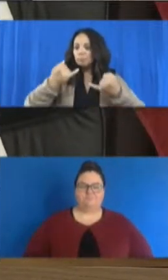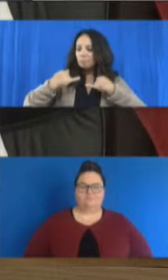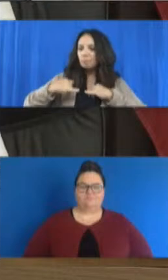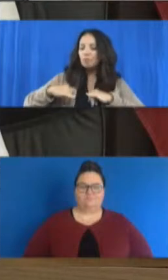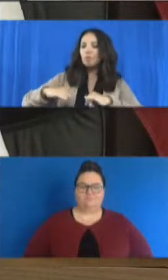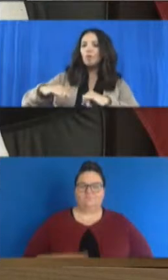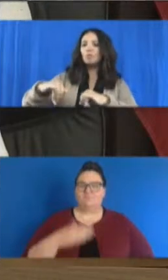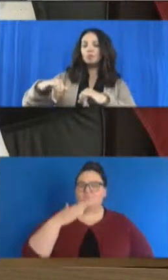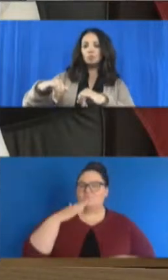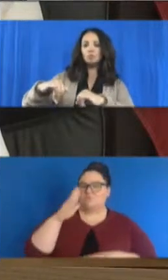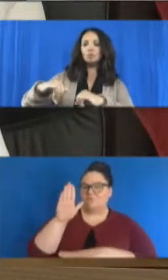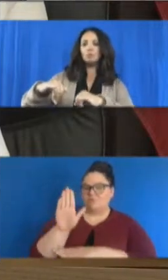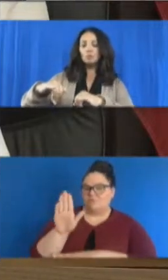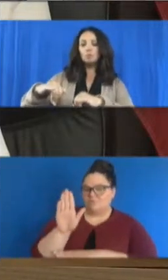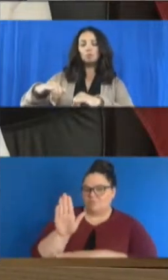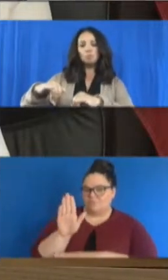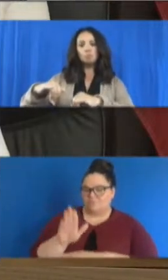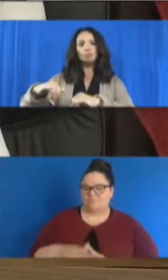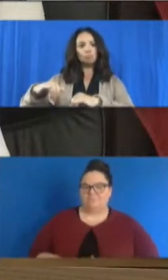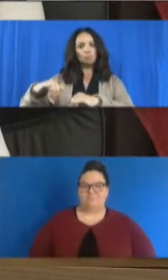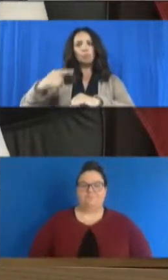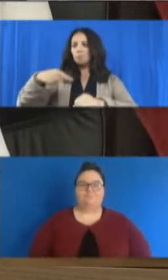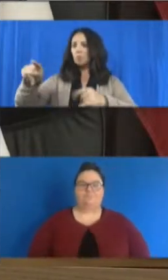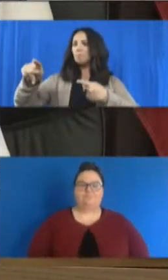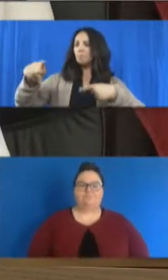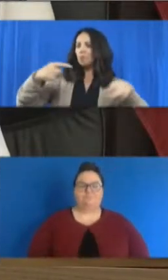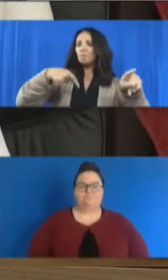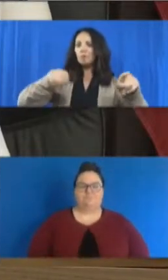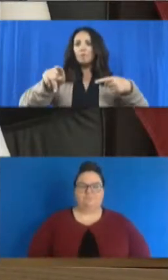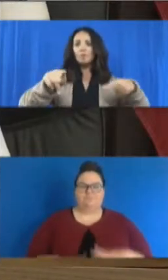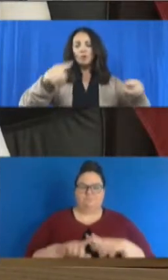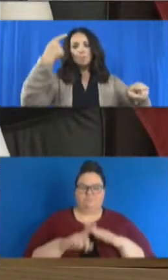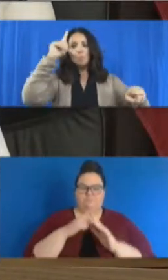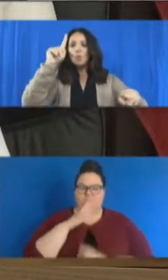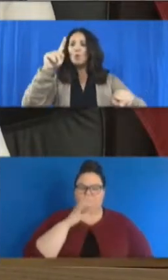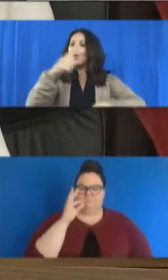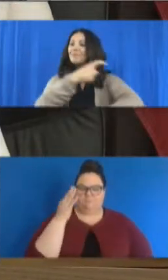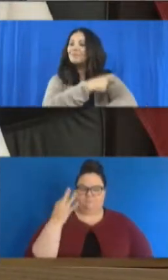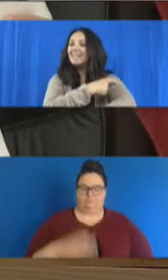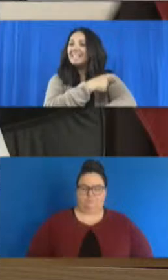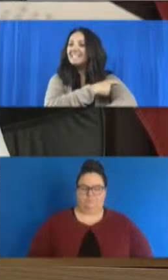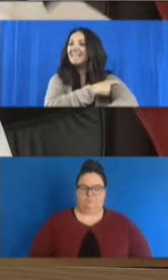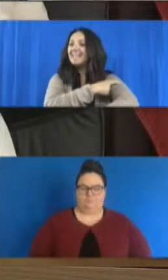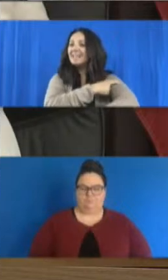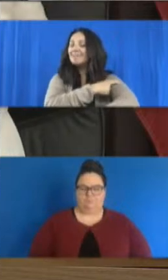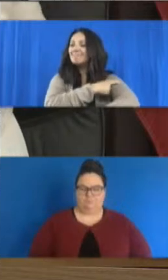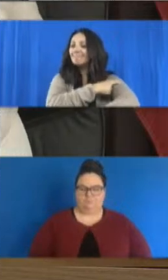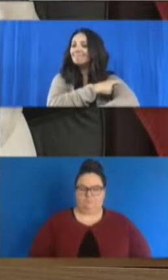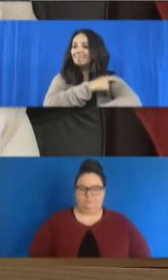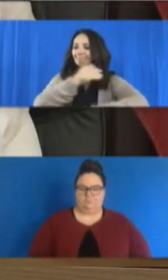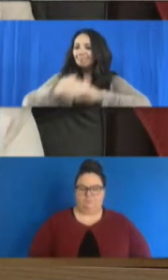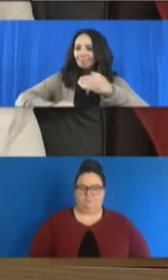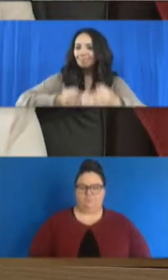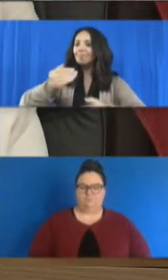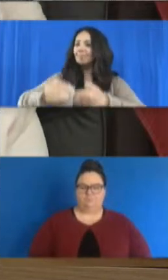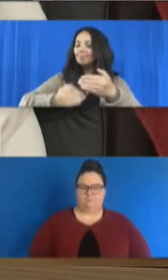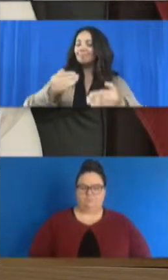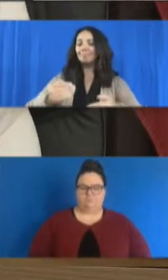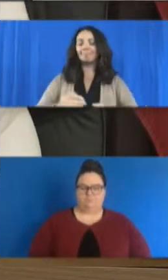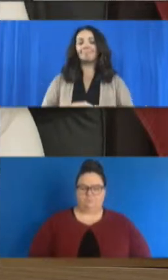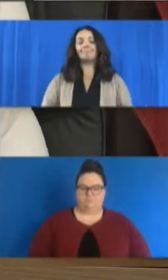la province. We now have 33.6% of eligible New Brunswickers fully protected against the